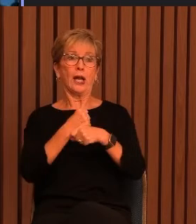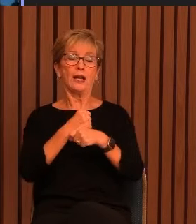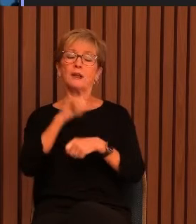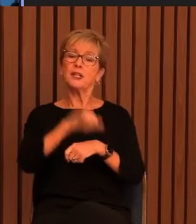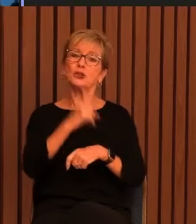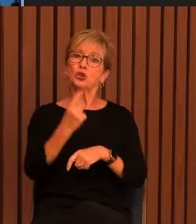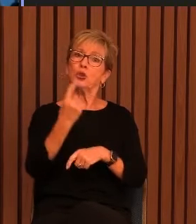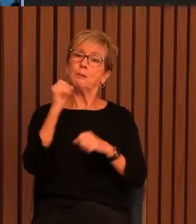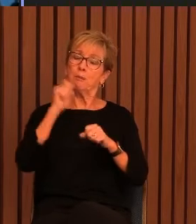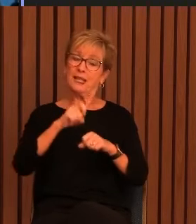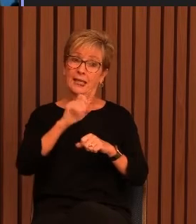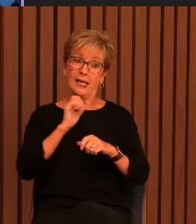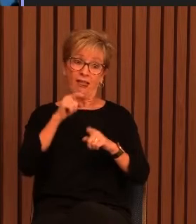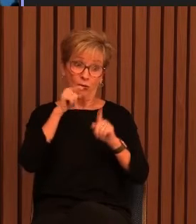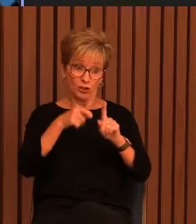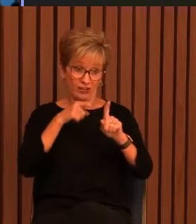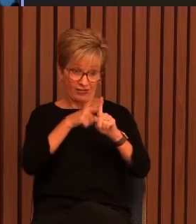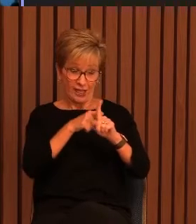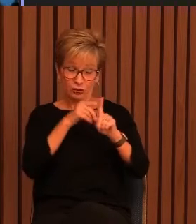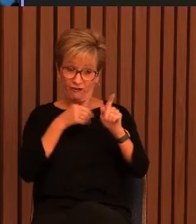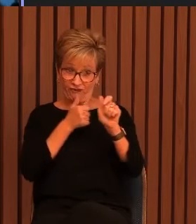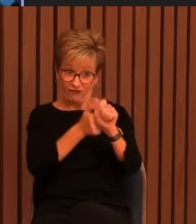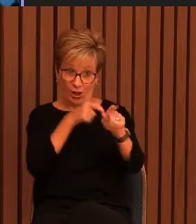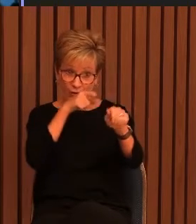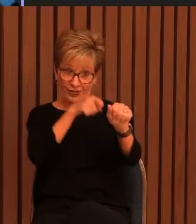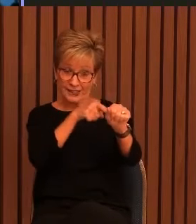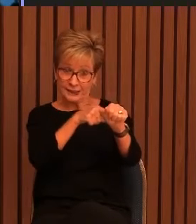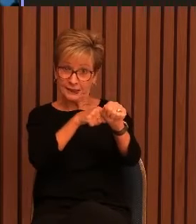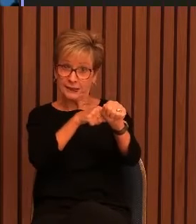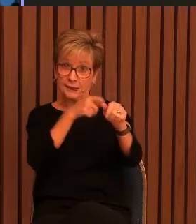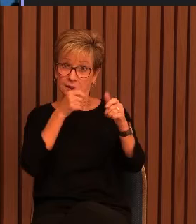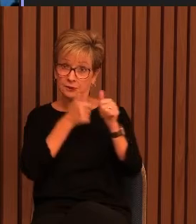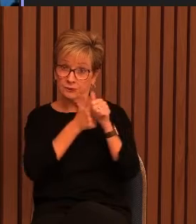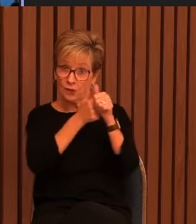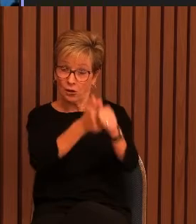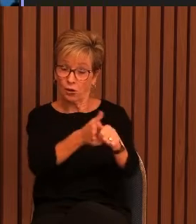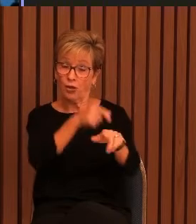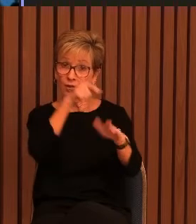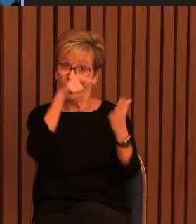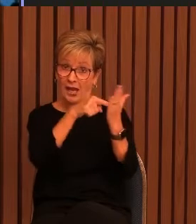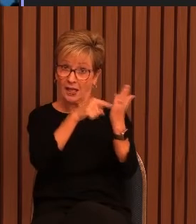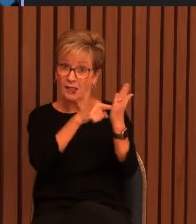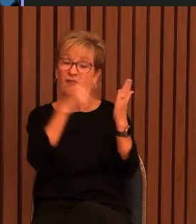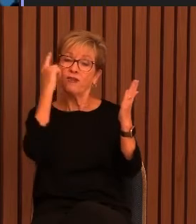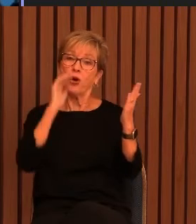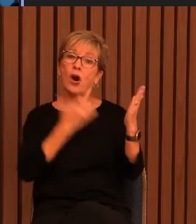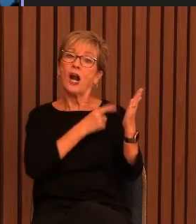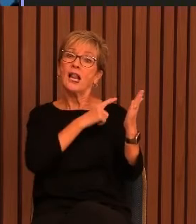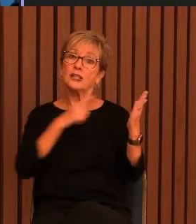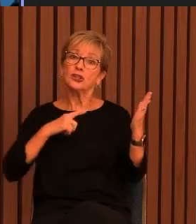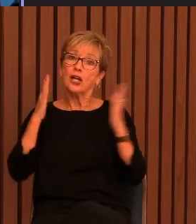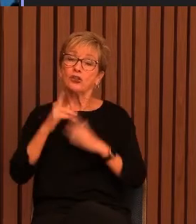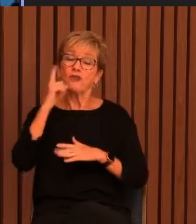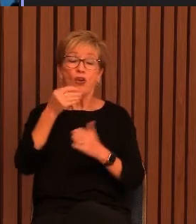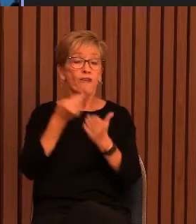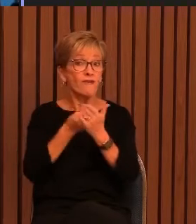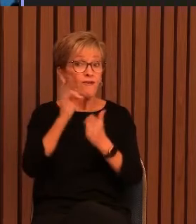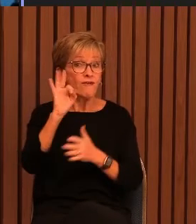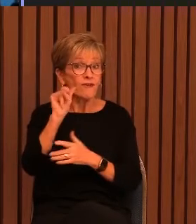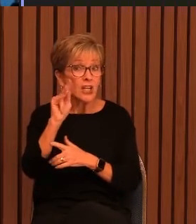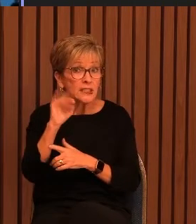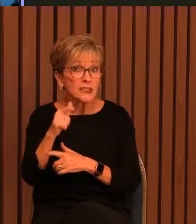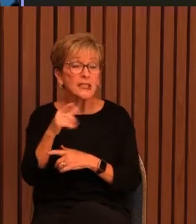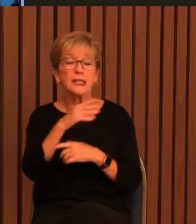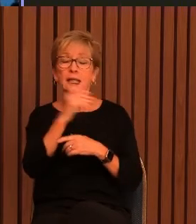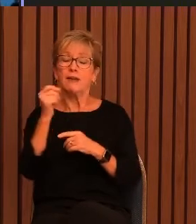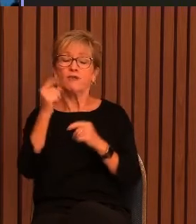be driving our request to the legislature for funding and other things based on that opportunity and